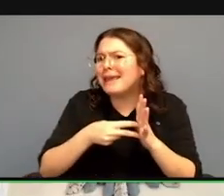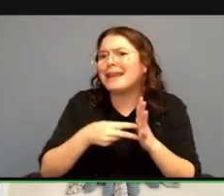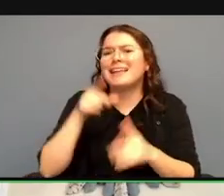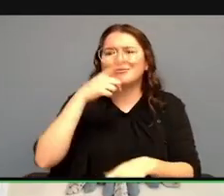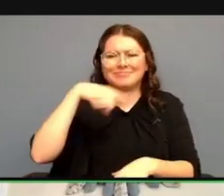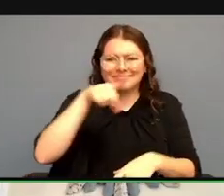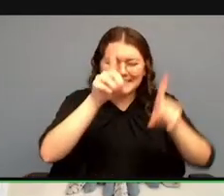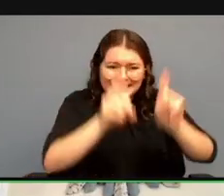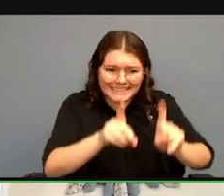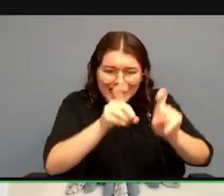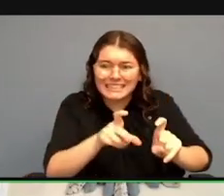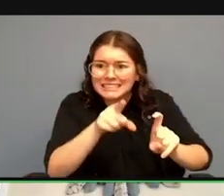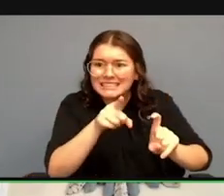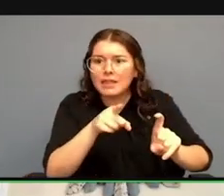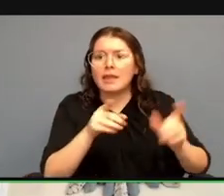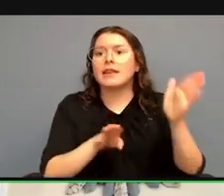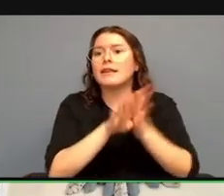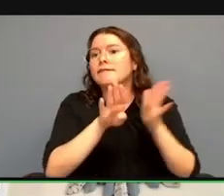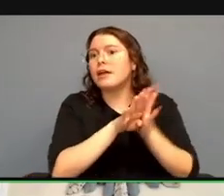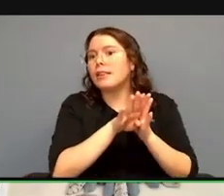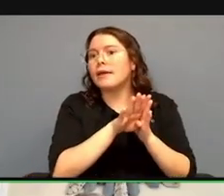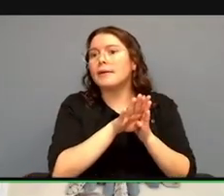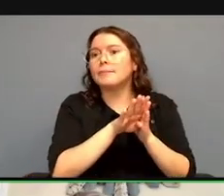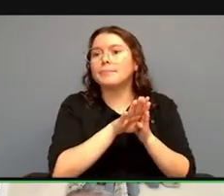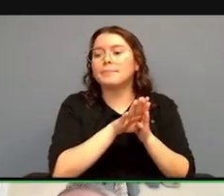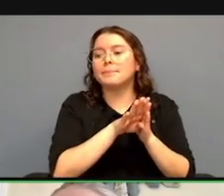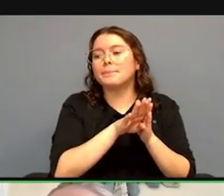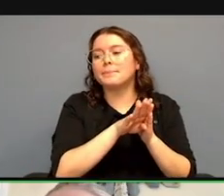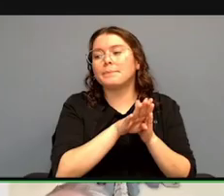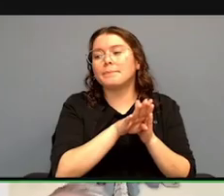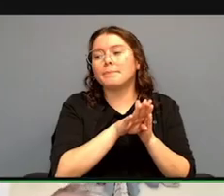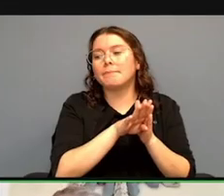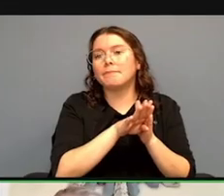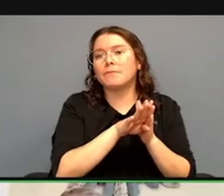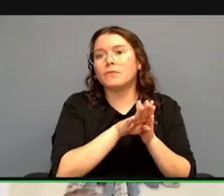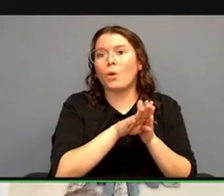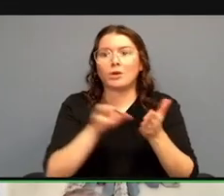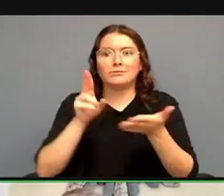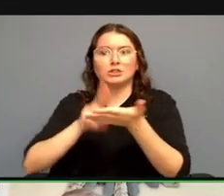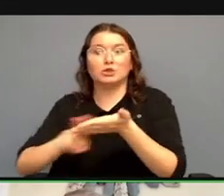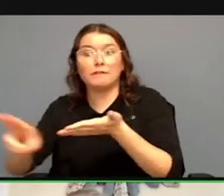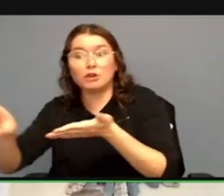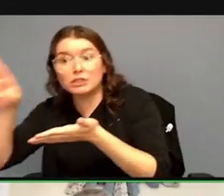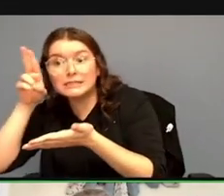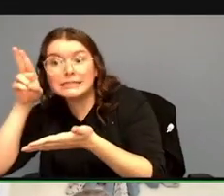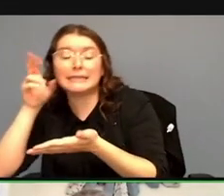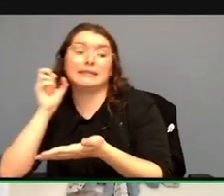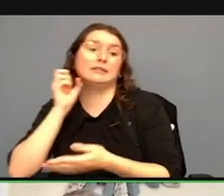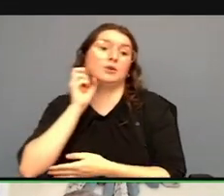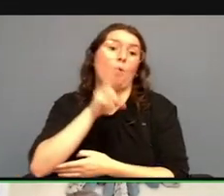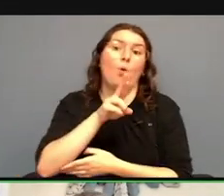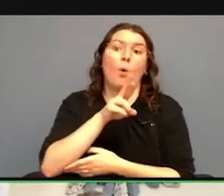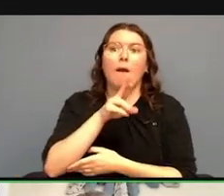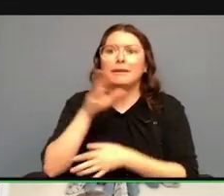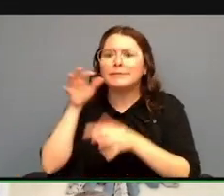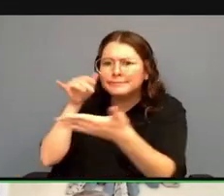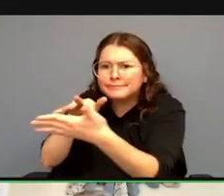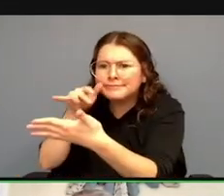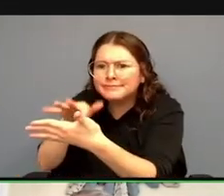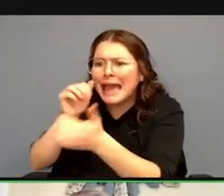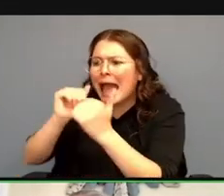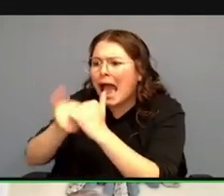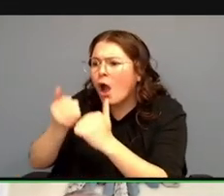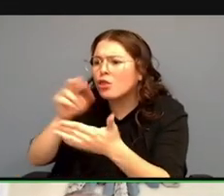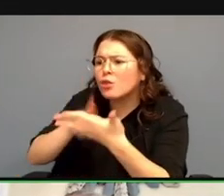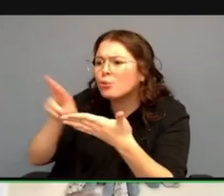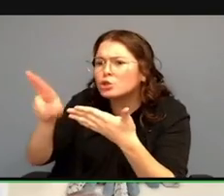tests that were developed usually, at universities, and we studied how the